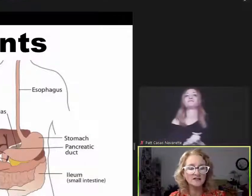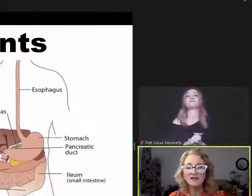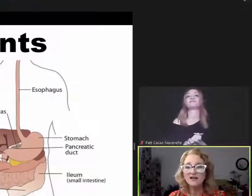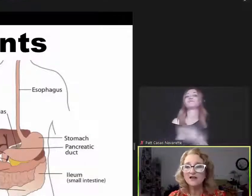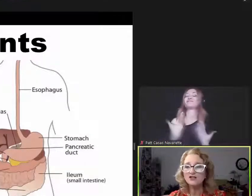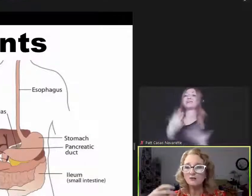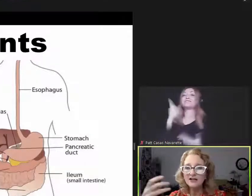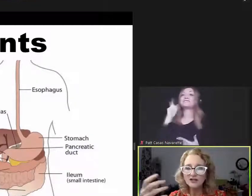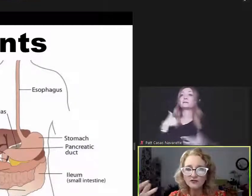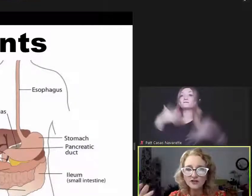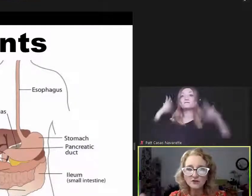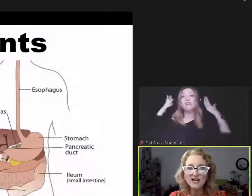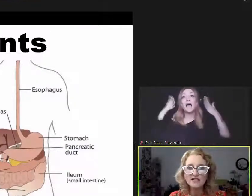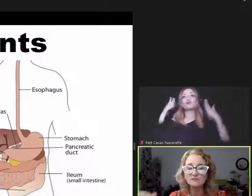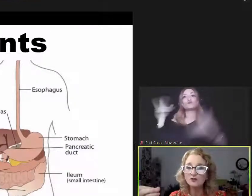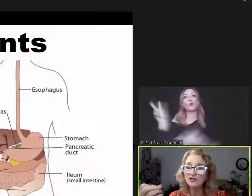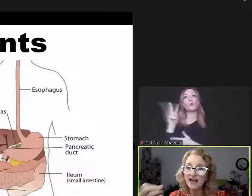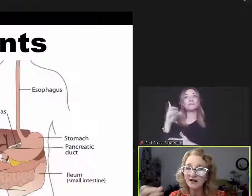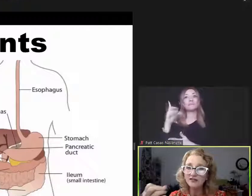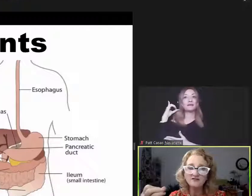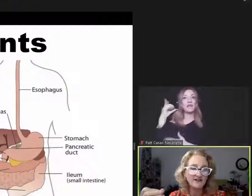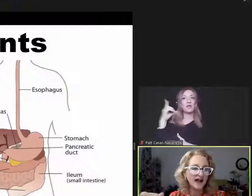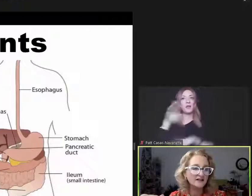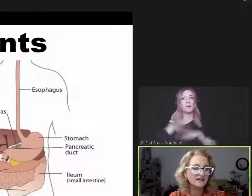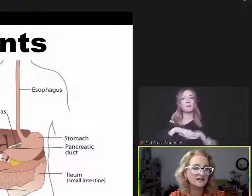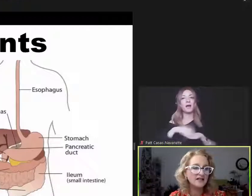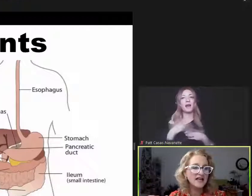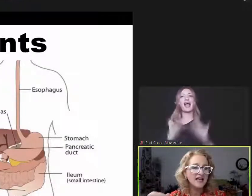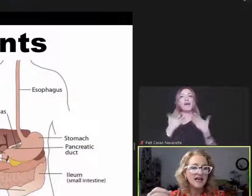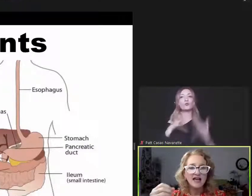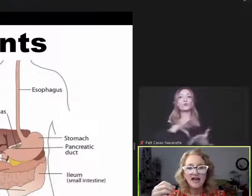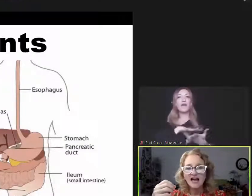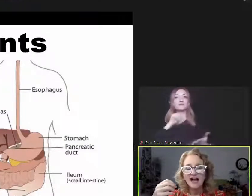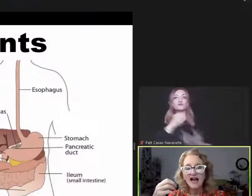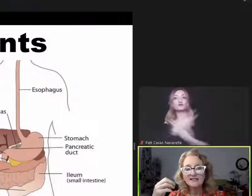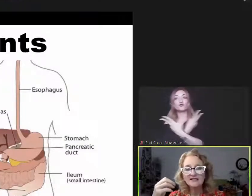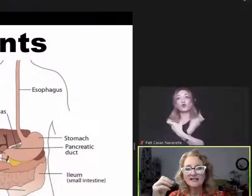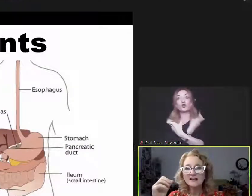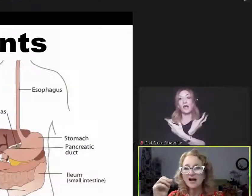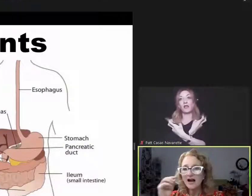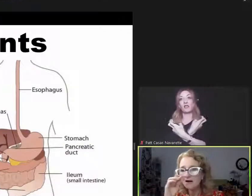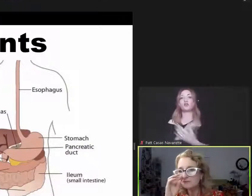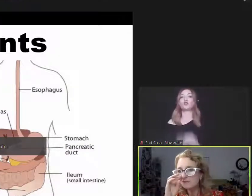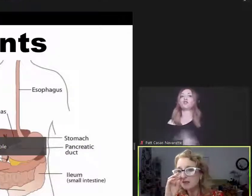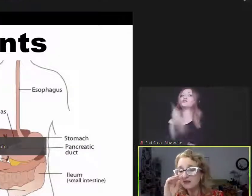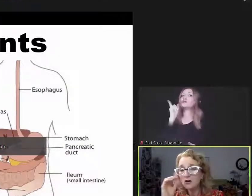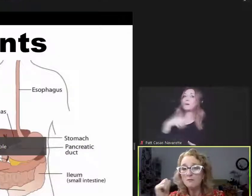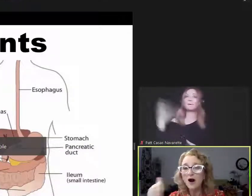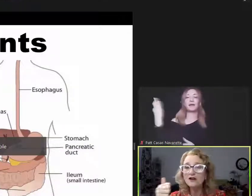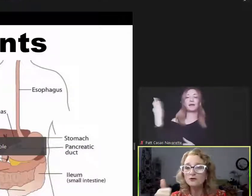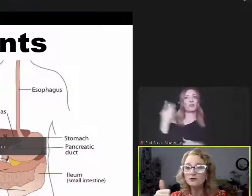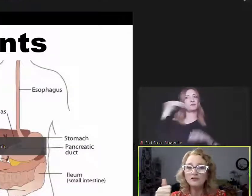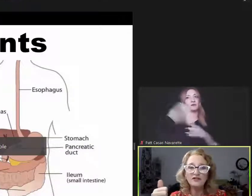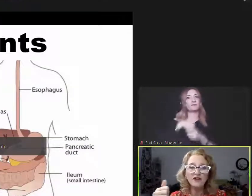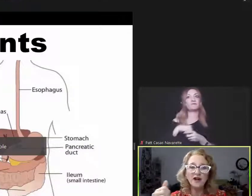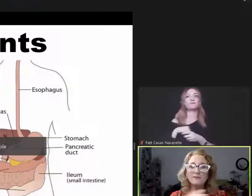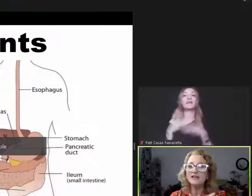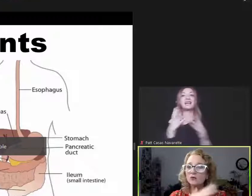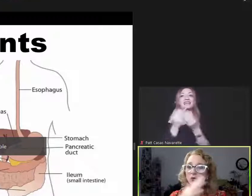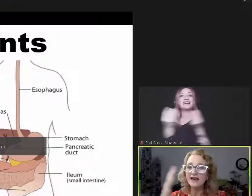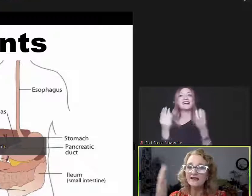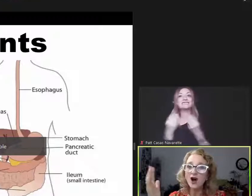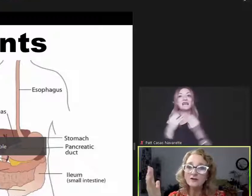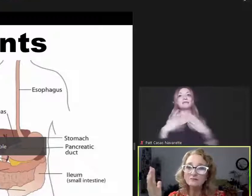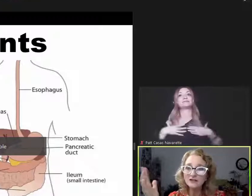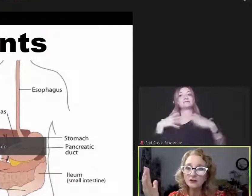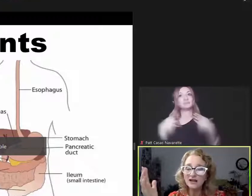diet. So make sure that you get some good healthy fats. And, my rule of thumb is